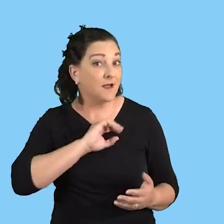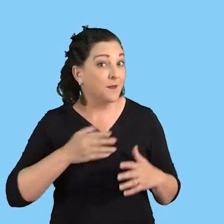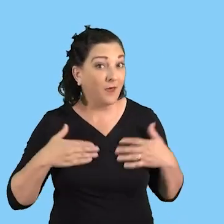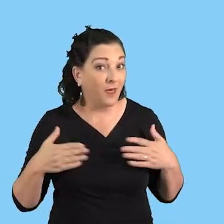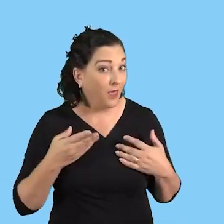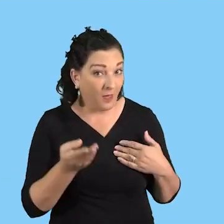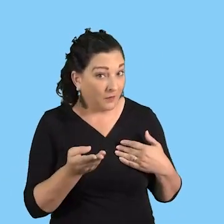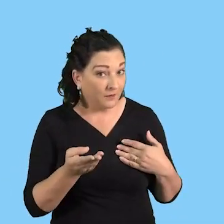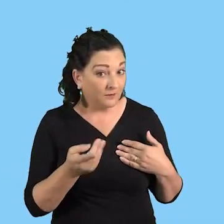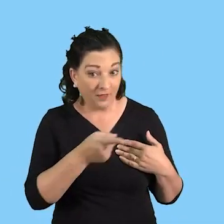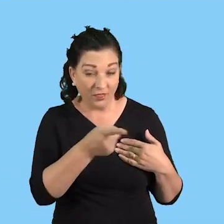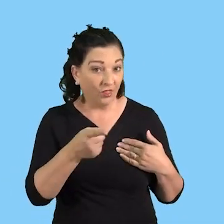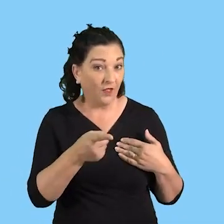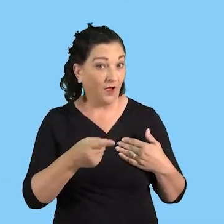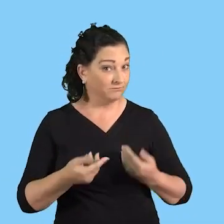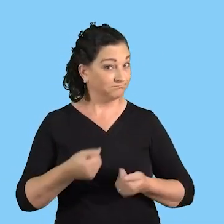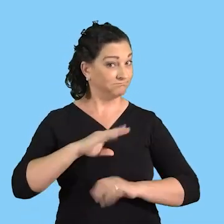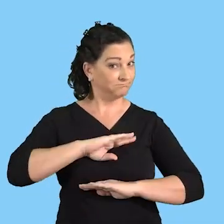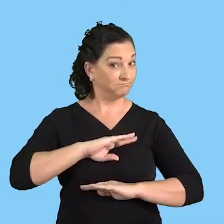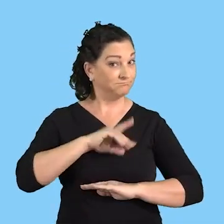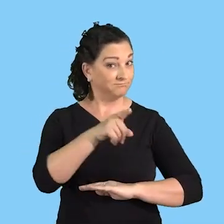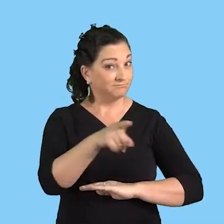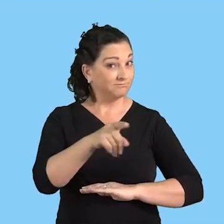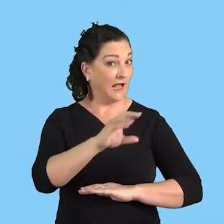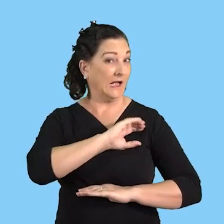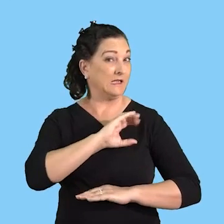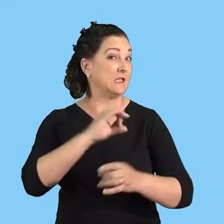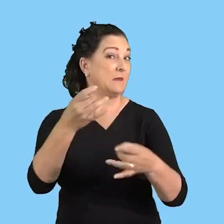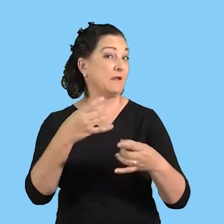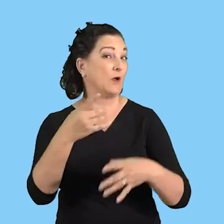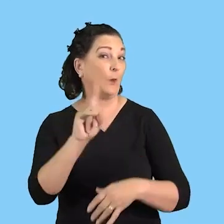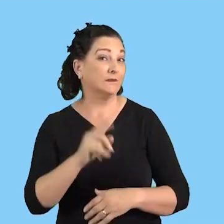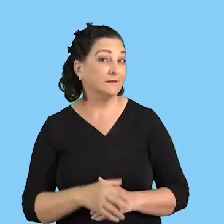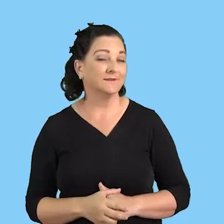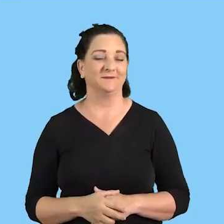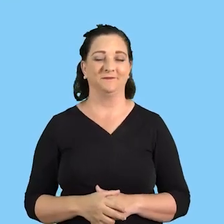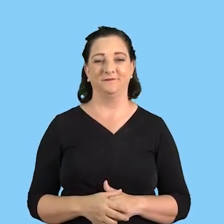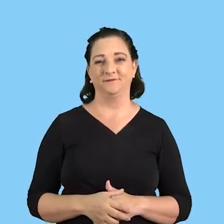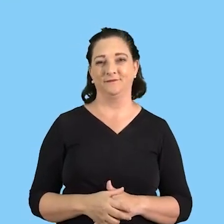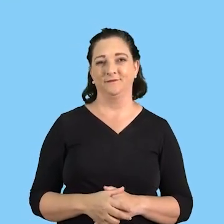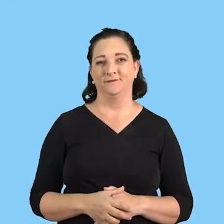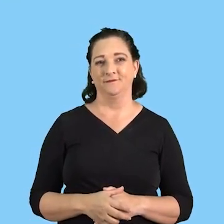customers happy, are they satisfied with the product, and what kind of feedback are they giving us.